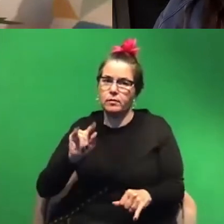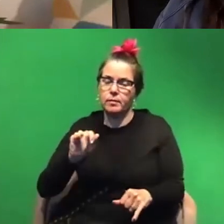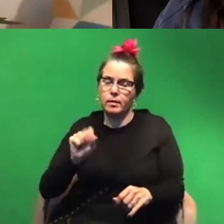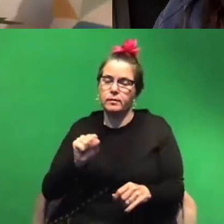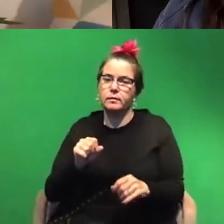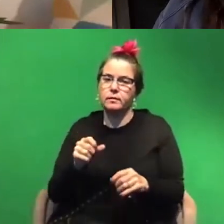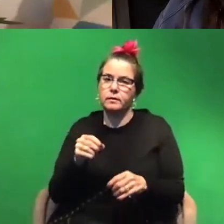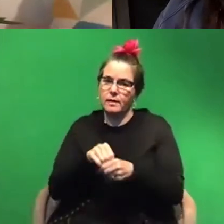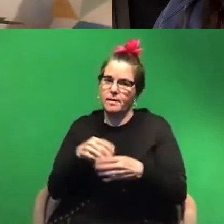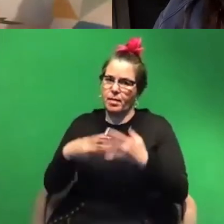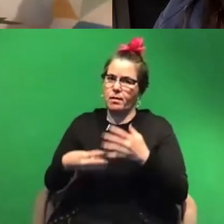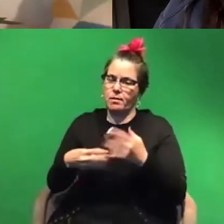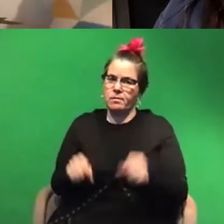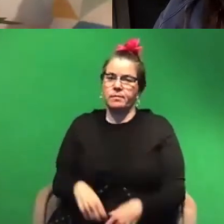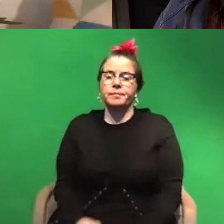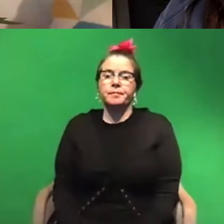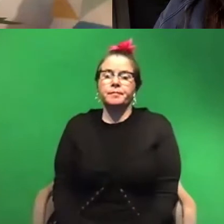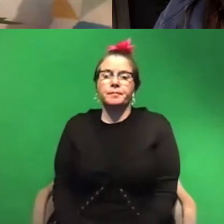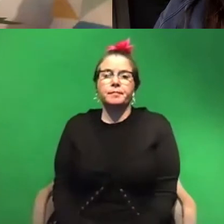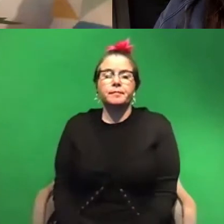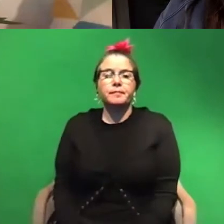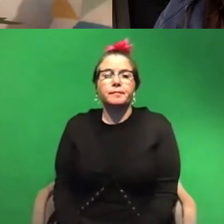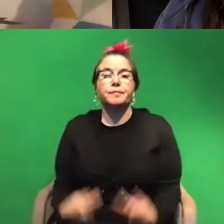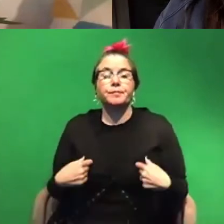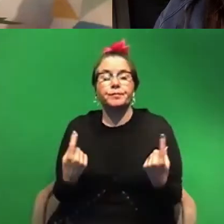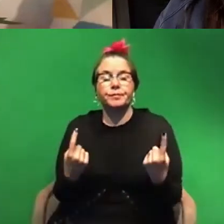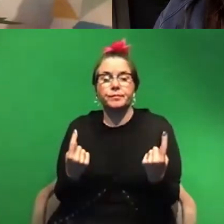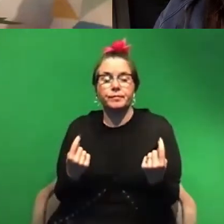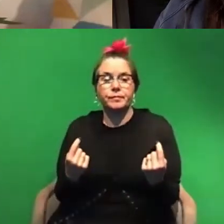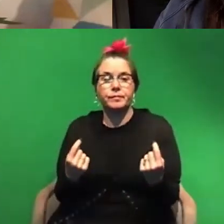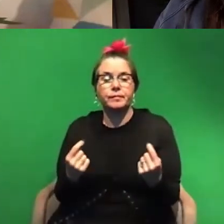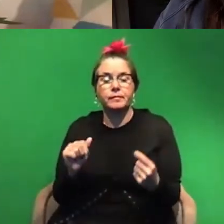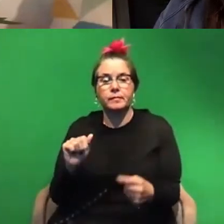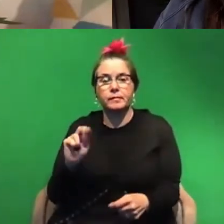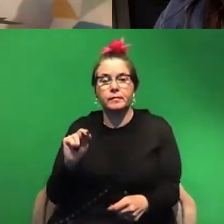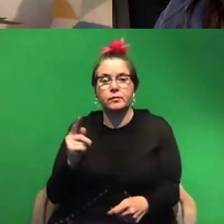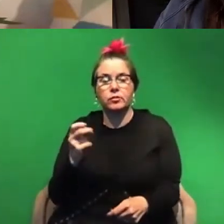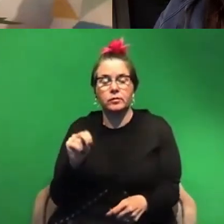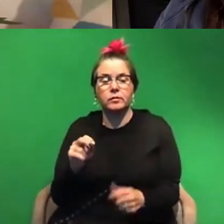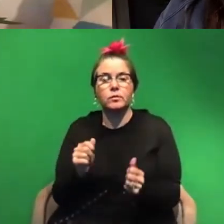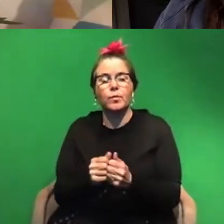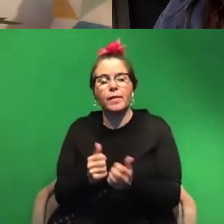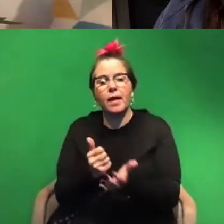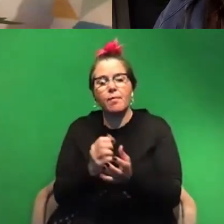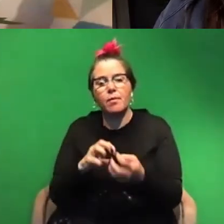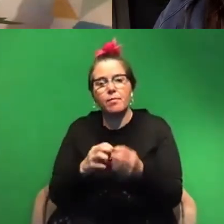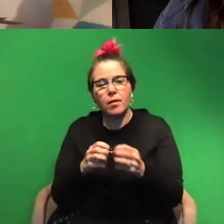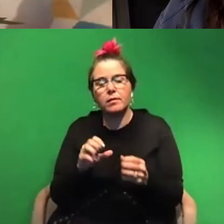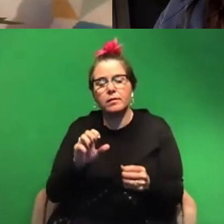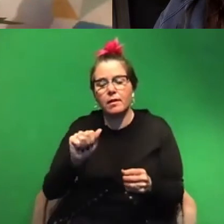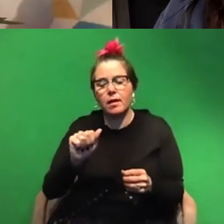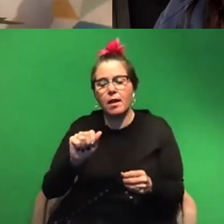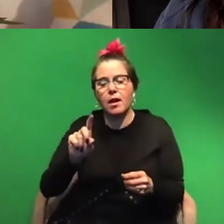blood. So we would put these antigens, say with a helper molecule like an adjuvant, into the